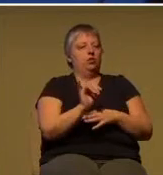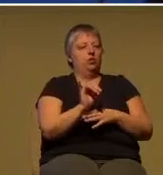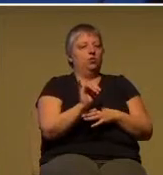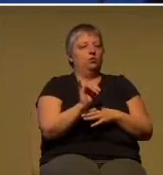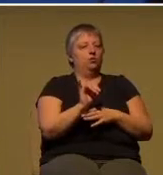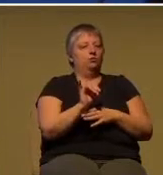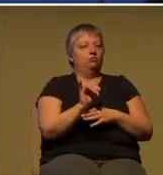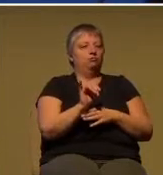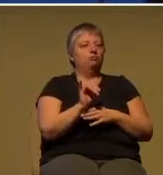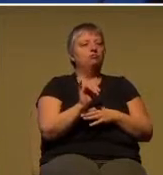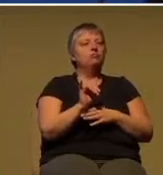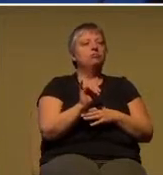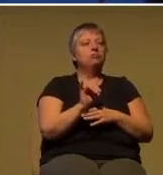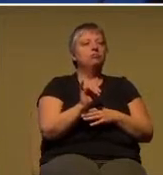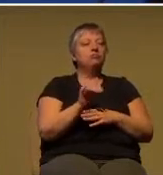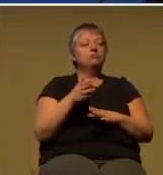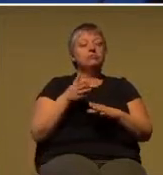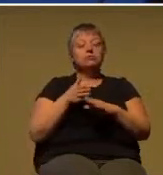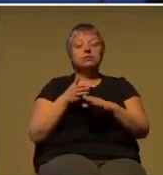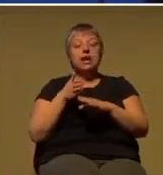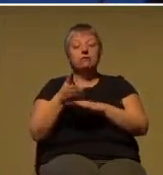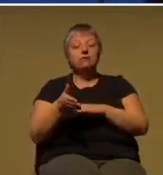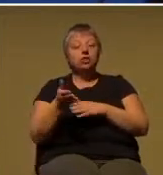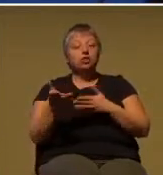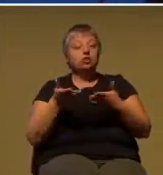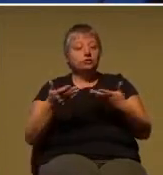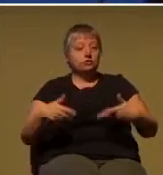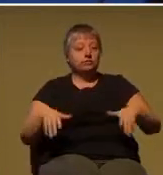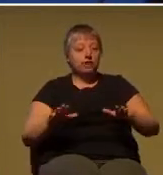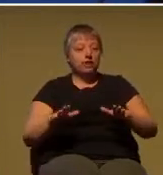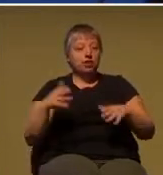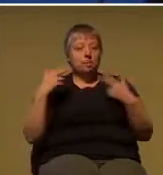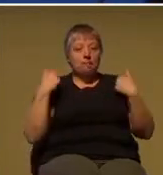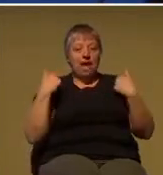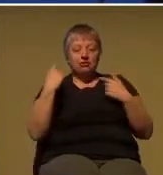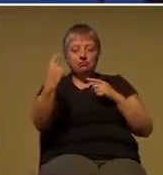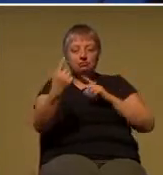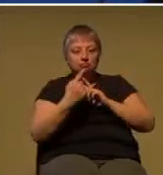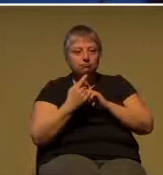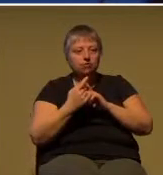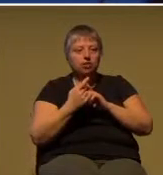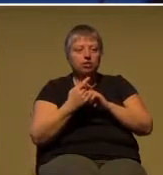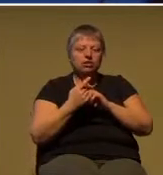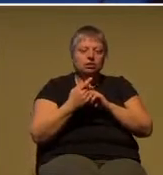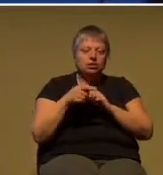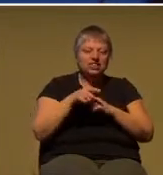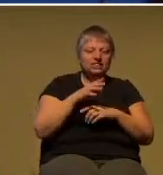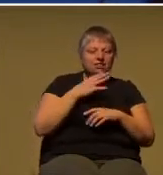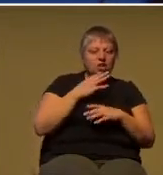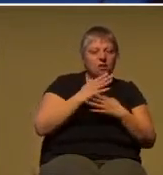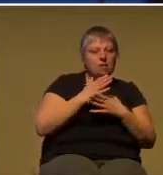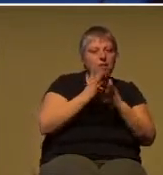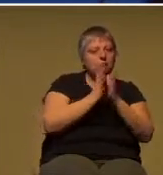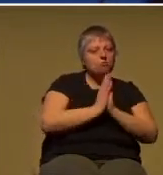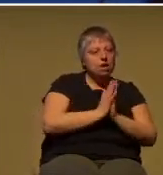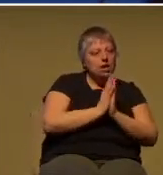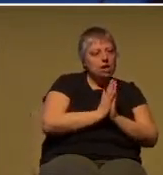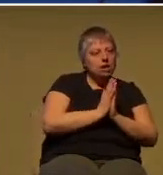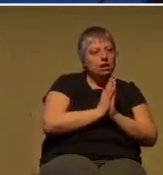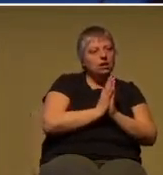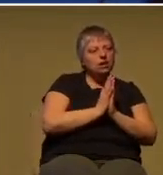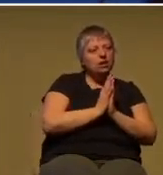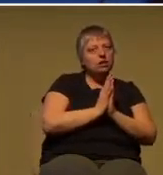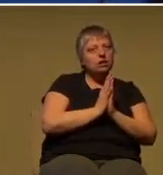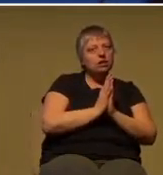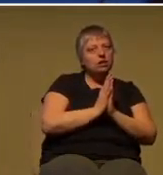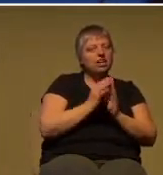message that morning. And then afterwards, the pastor was like, Stephen was talking about prayer. And he says, I'd like